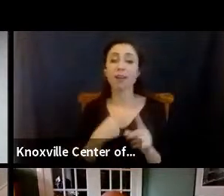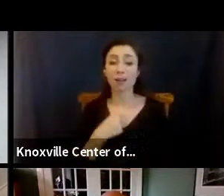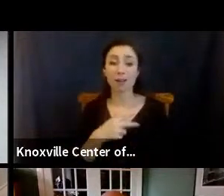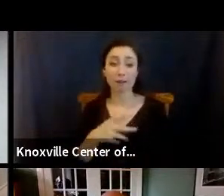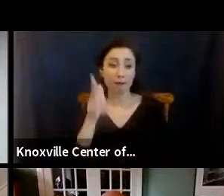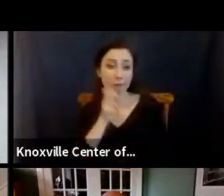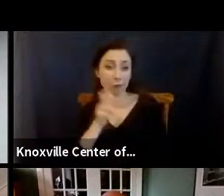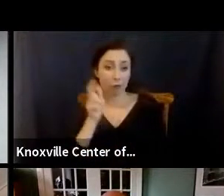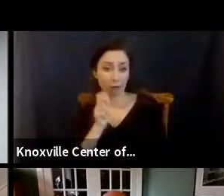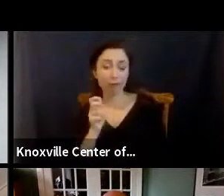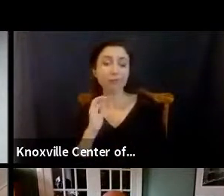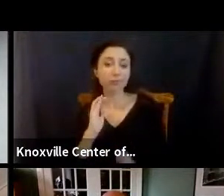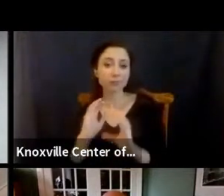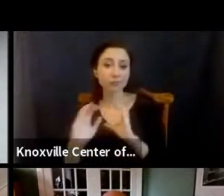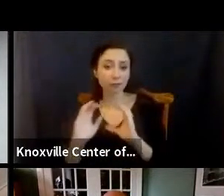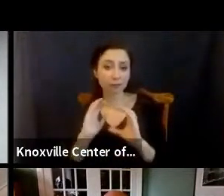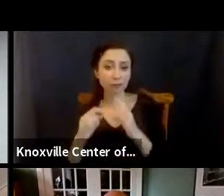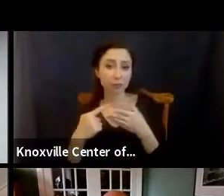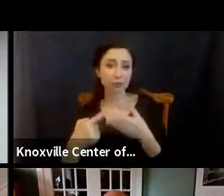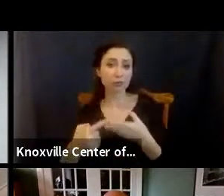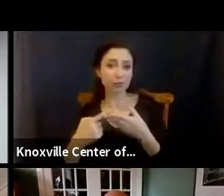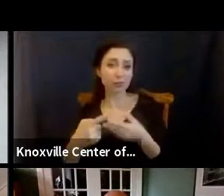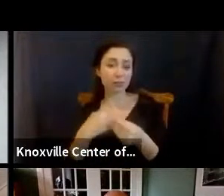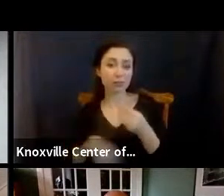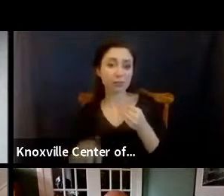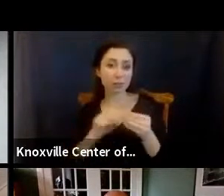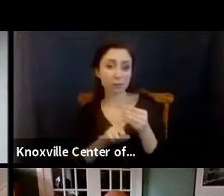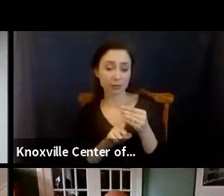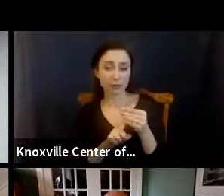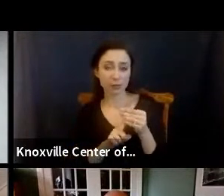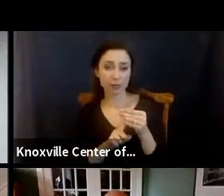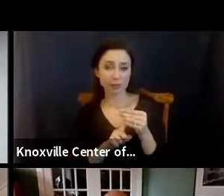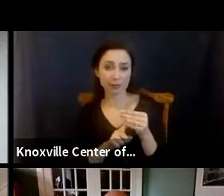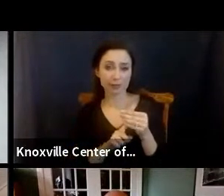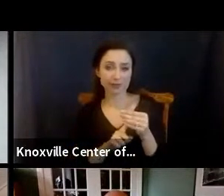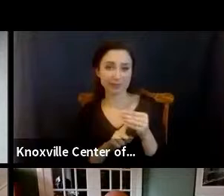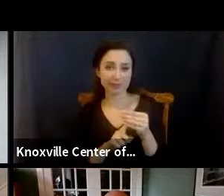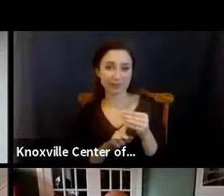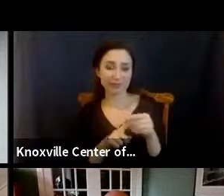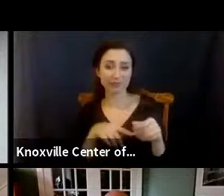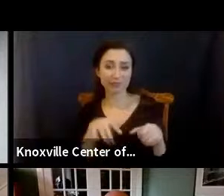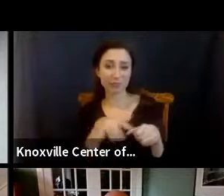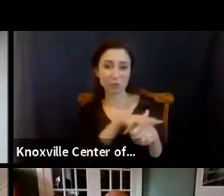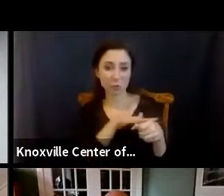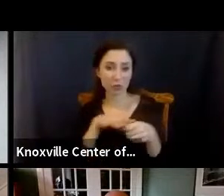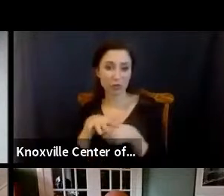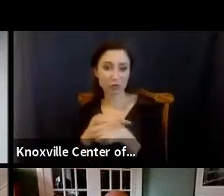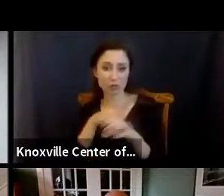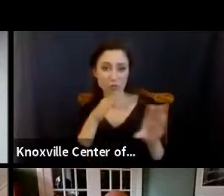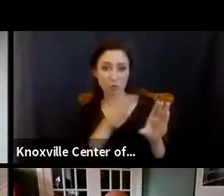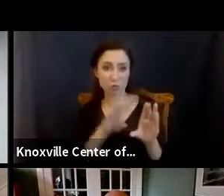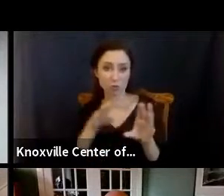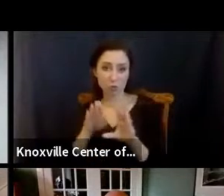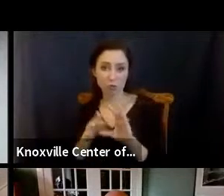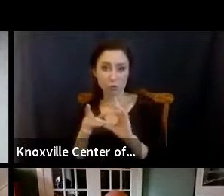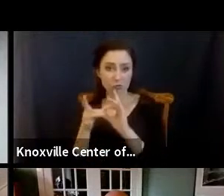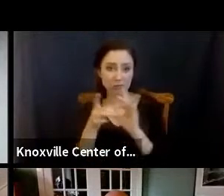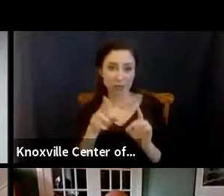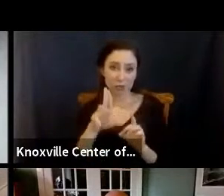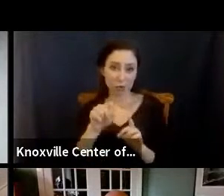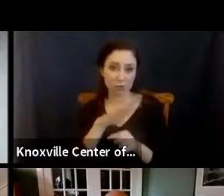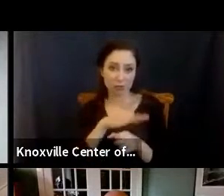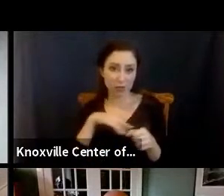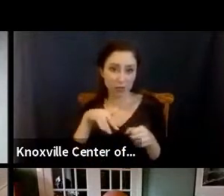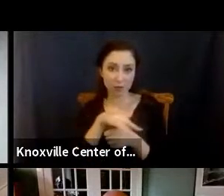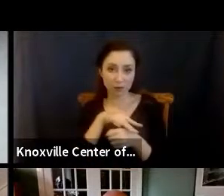a conversation, or there's discussion about a geographic closure related to the UT area.